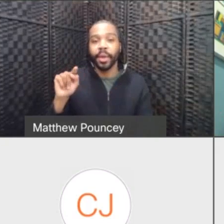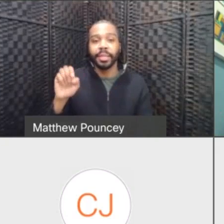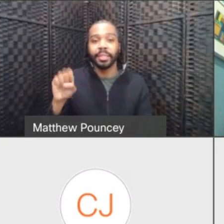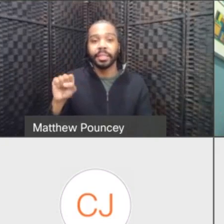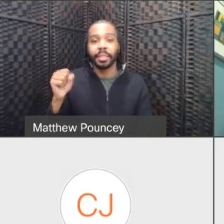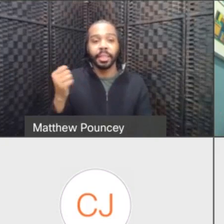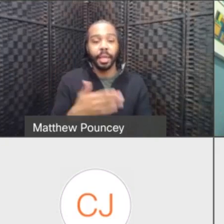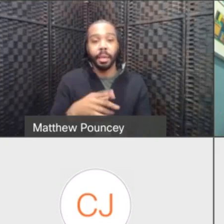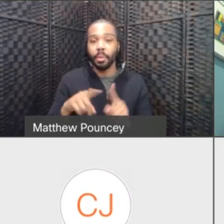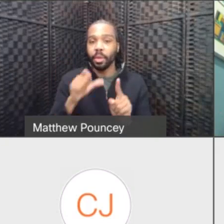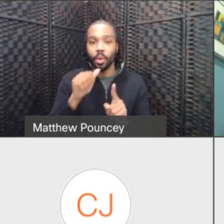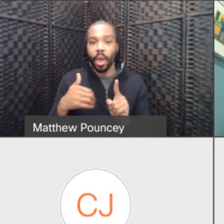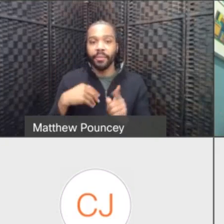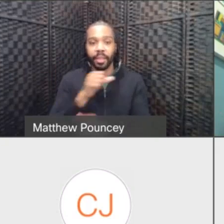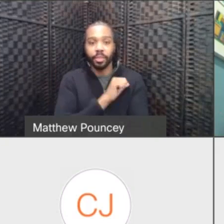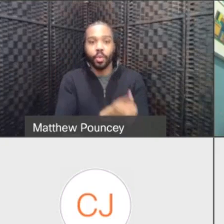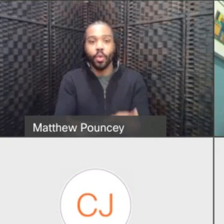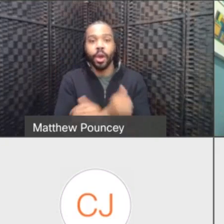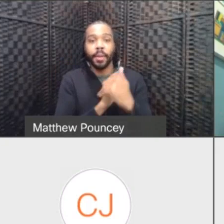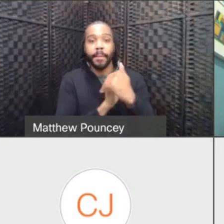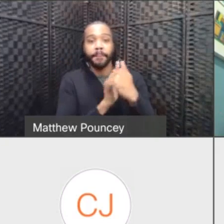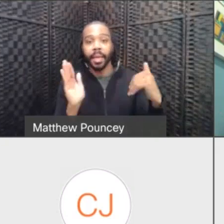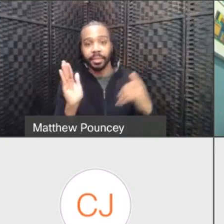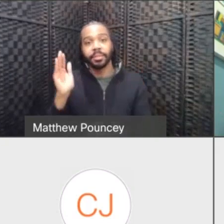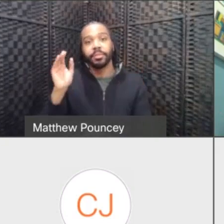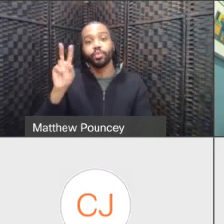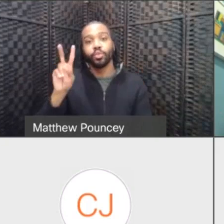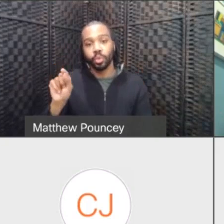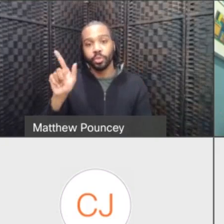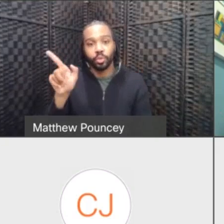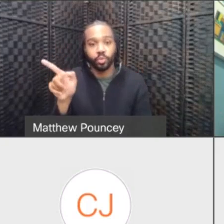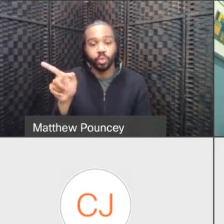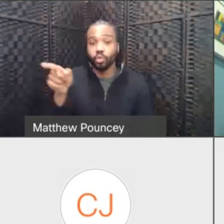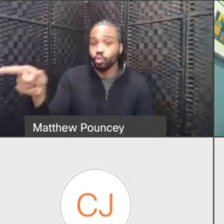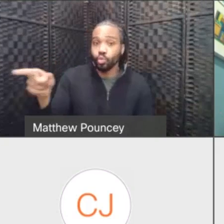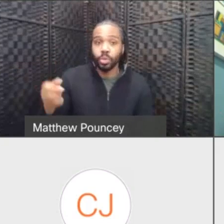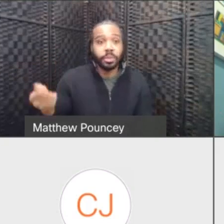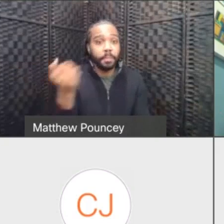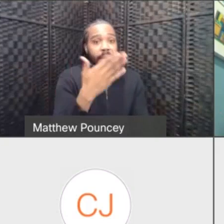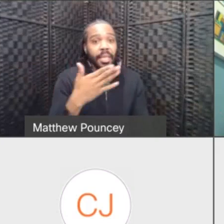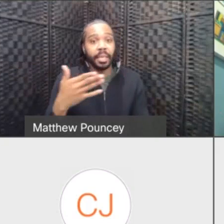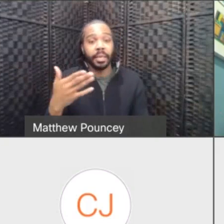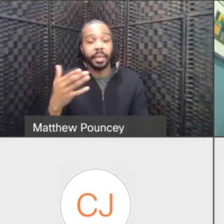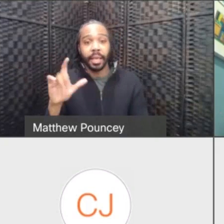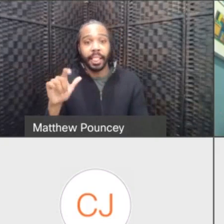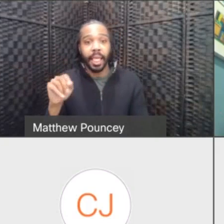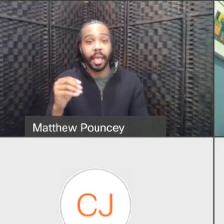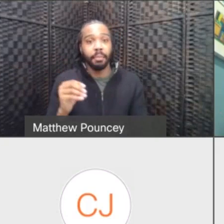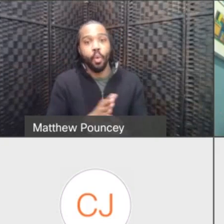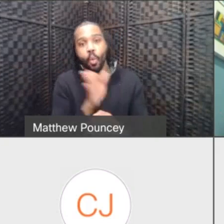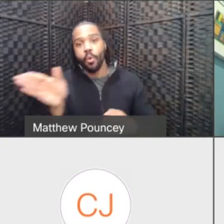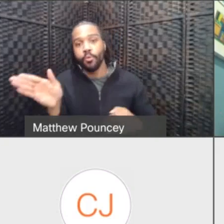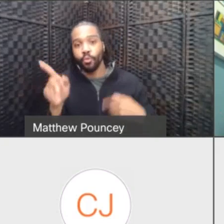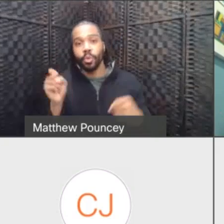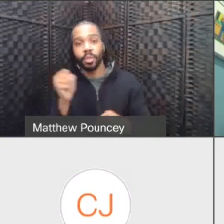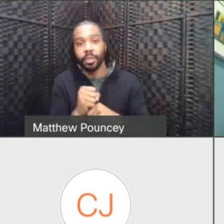beyond 2021. Submitting a claim more than a year out, that would be the problem and here I'm speculating.